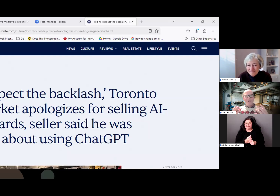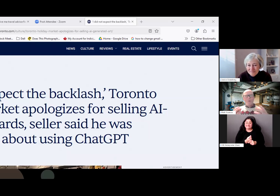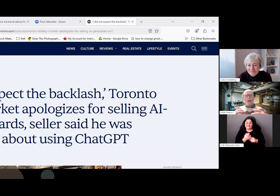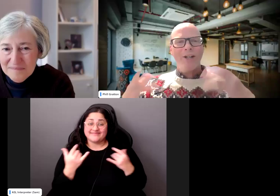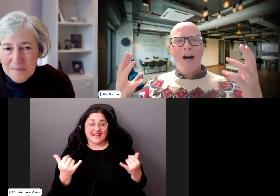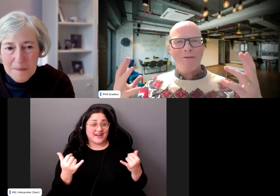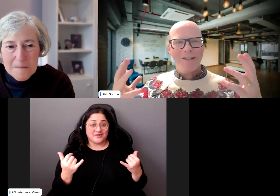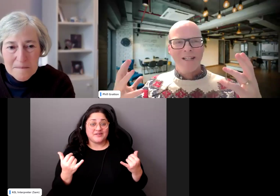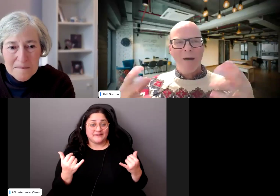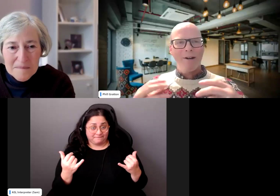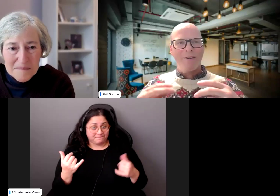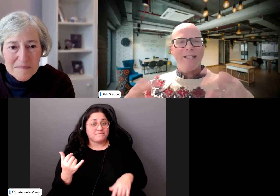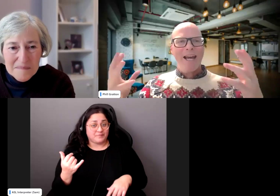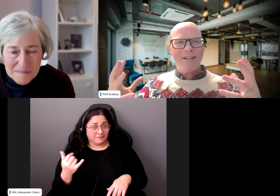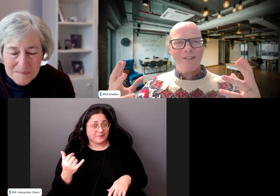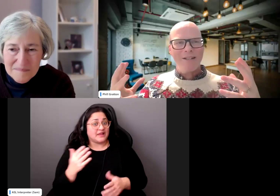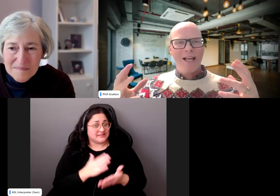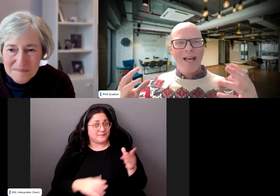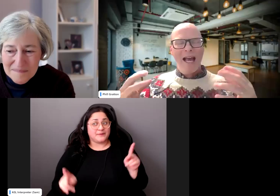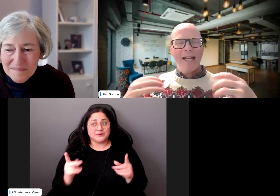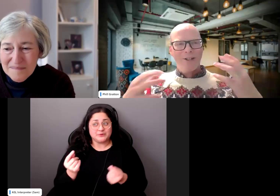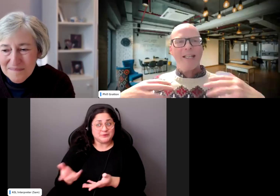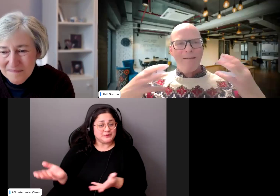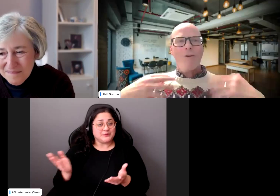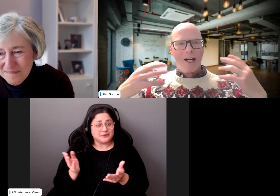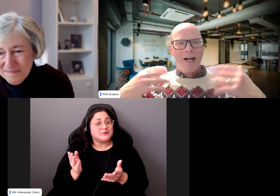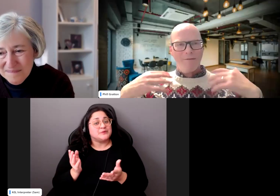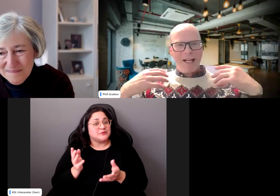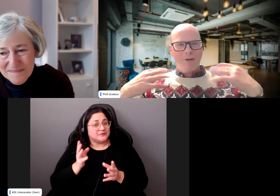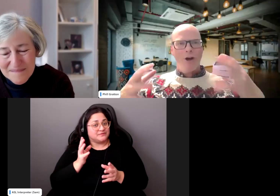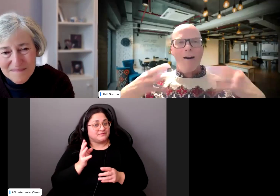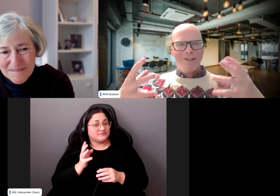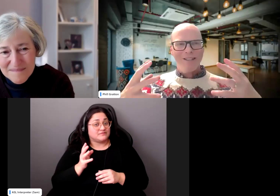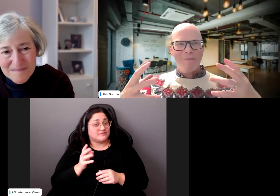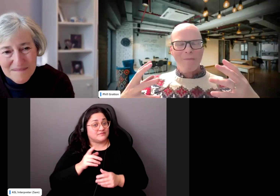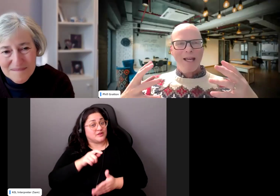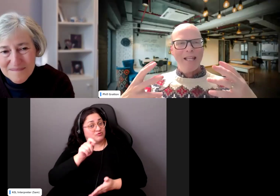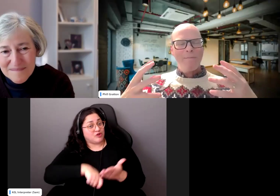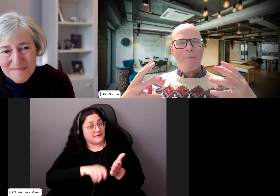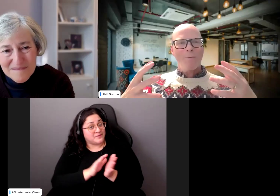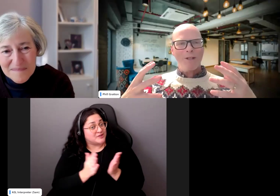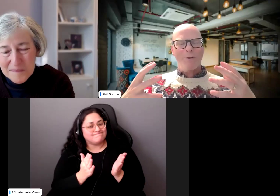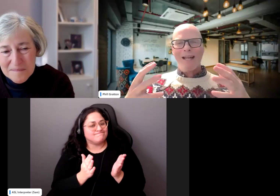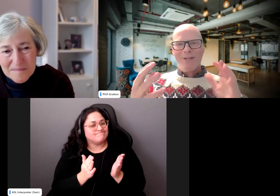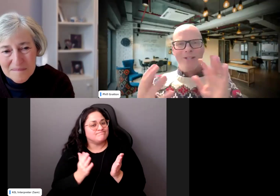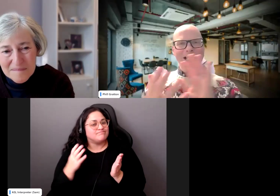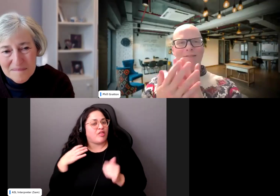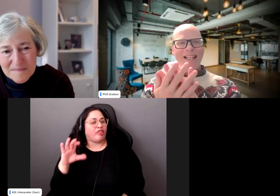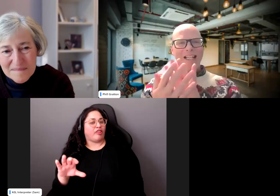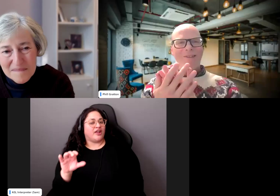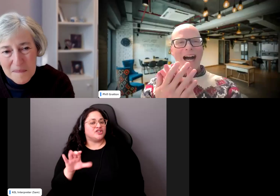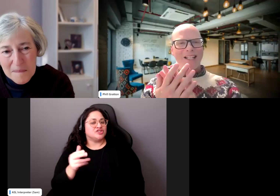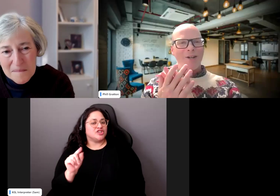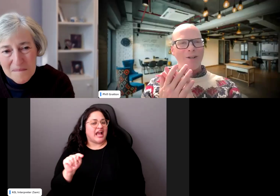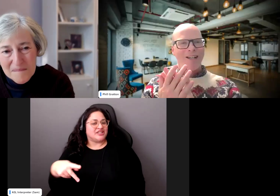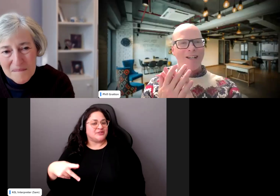say, write a novel about these characters, and it's going to give you a kind of like novel. And then people, what they're doing is they're